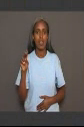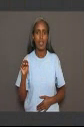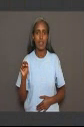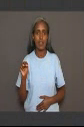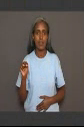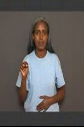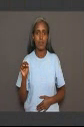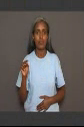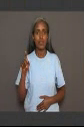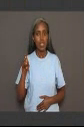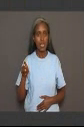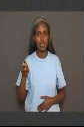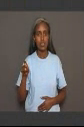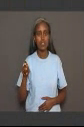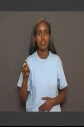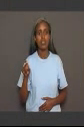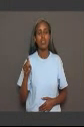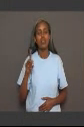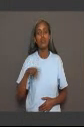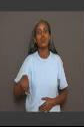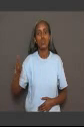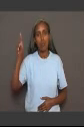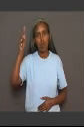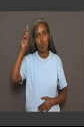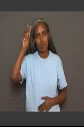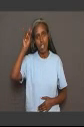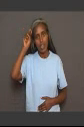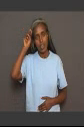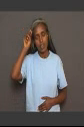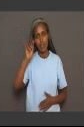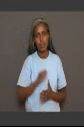an x to the power of n